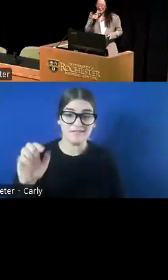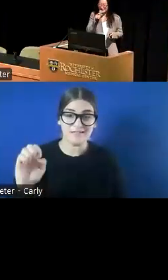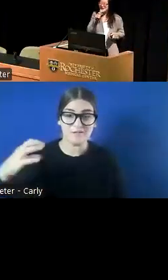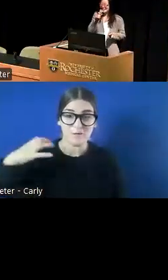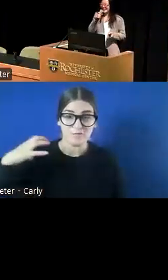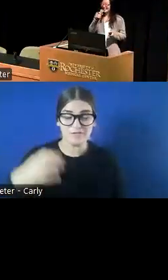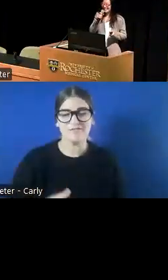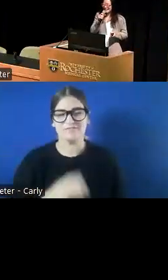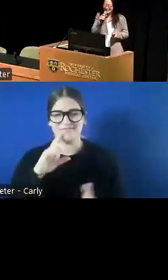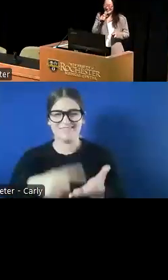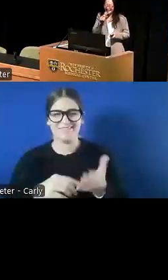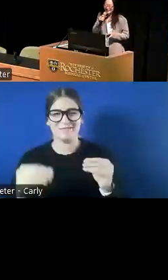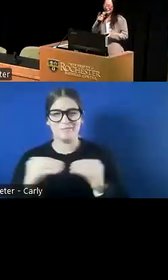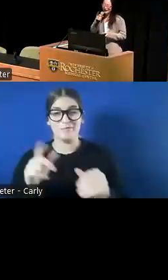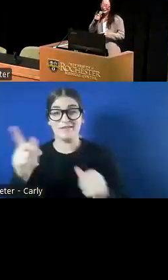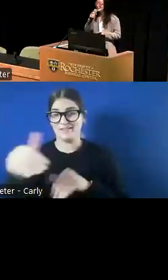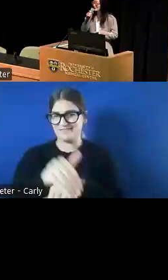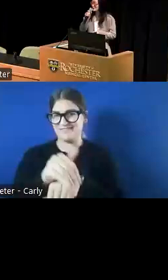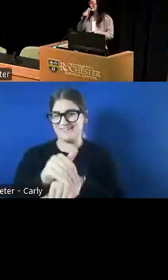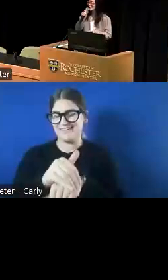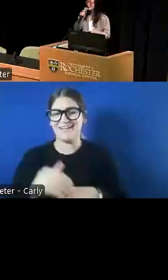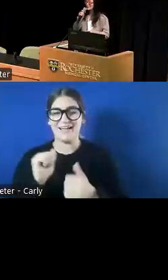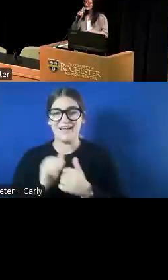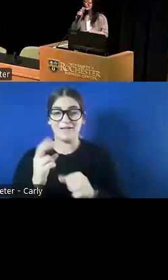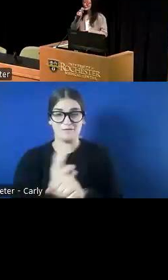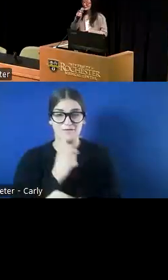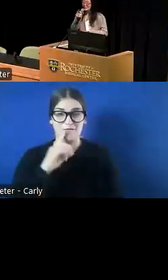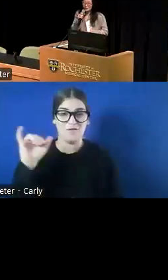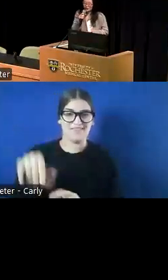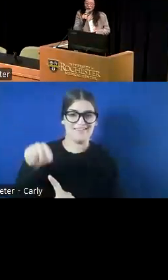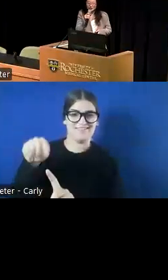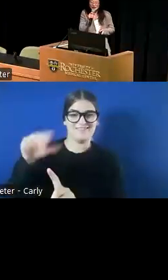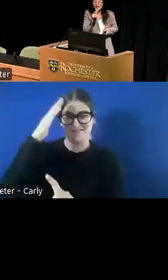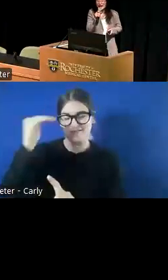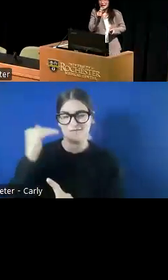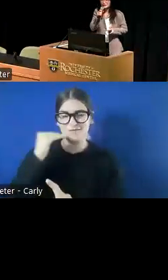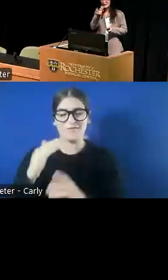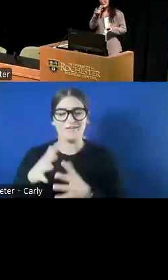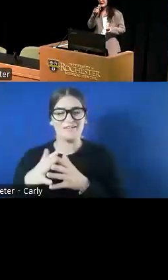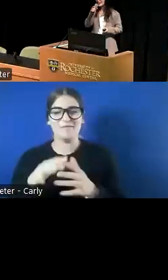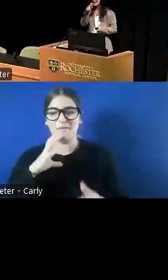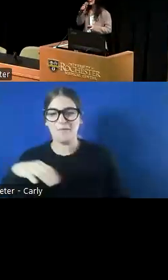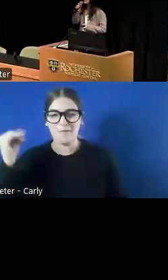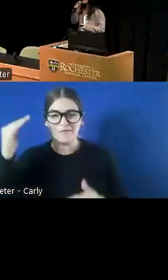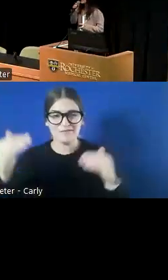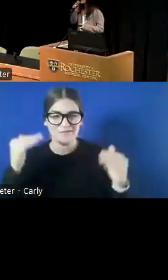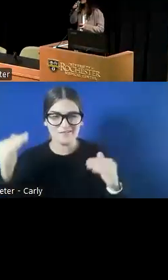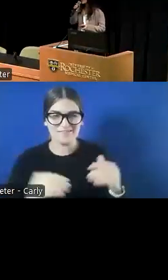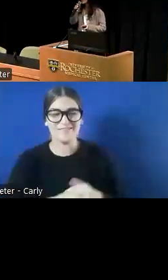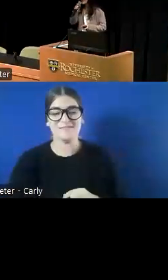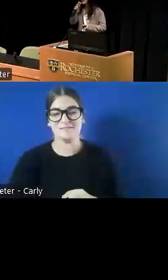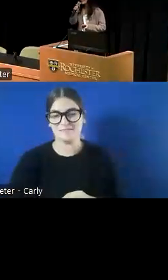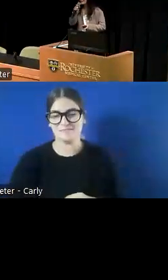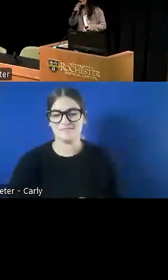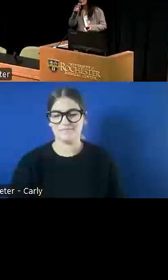We'll talk more about that later tonight, about how this could be useful for the Korean American older adults. And so now that I have a privilege